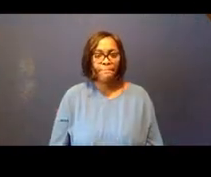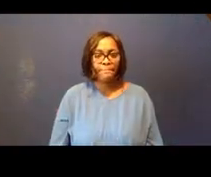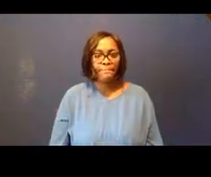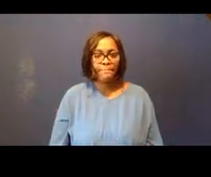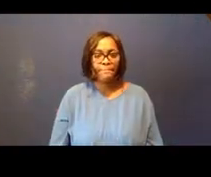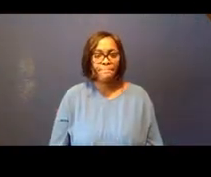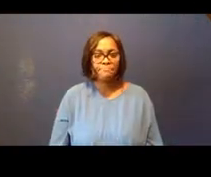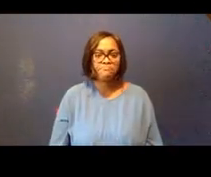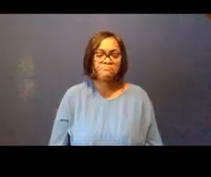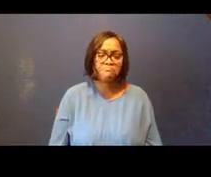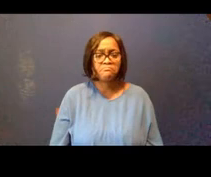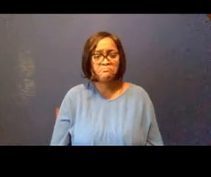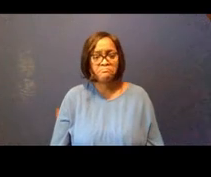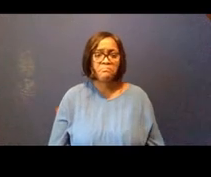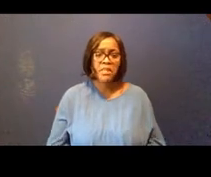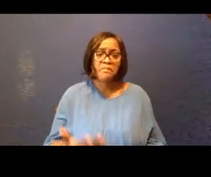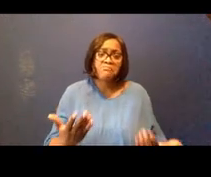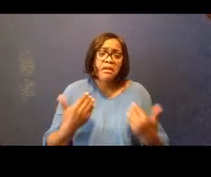impose